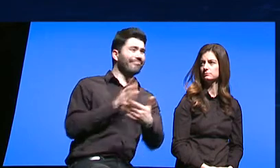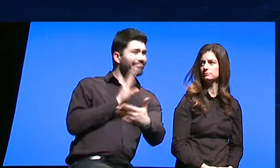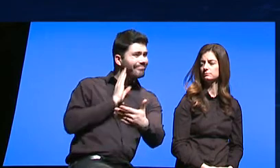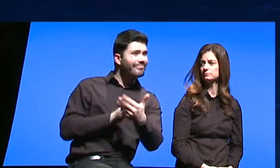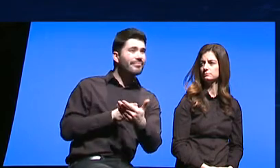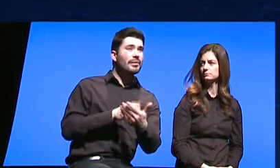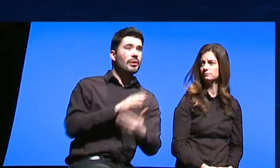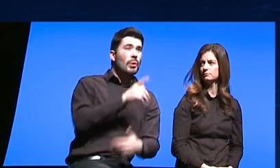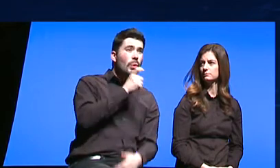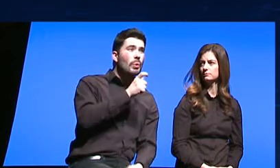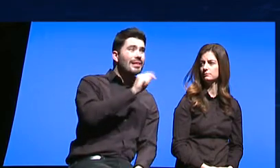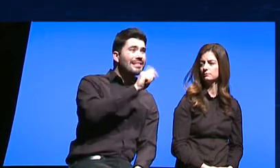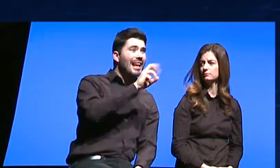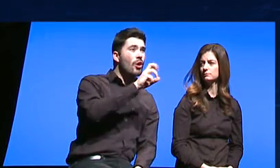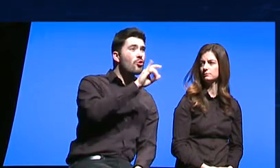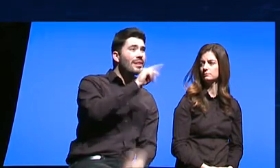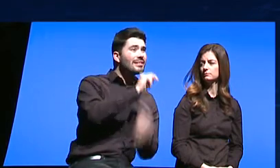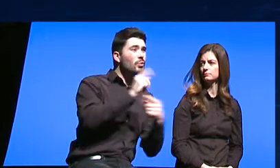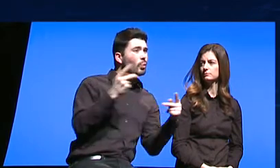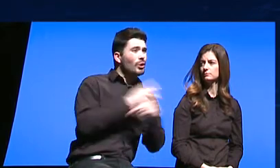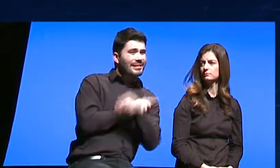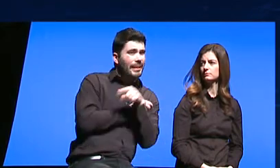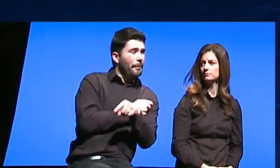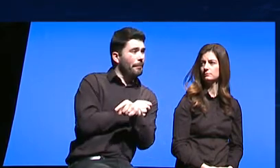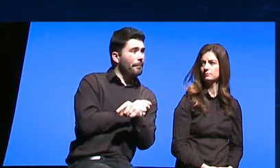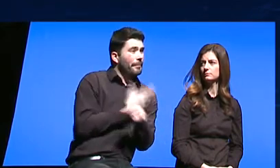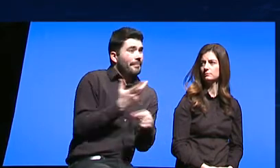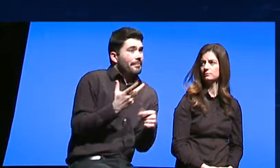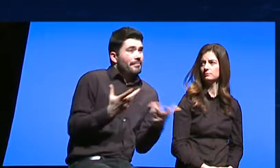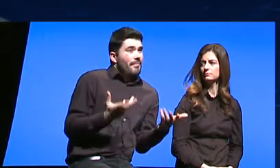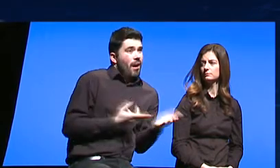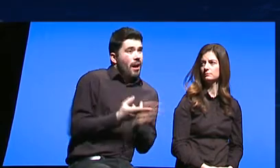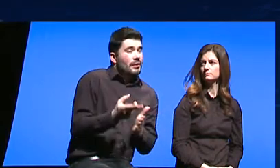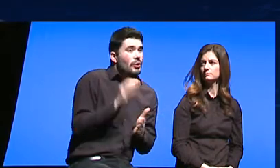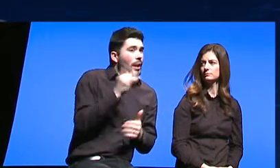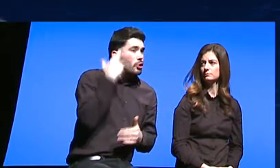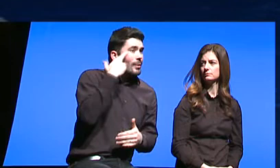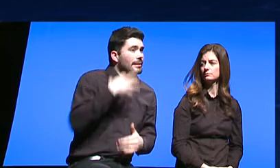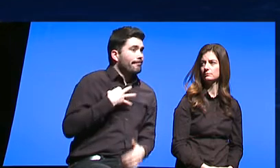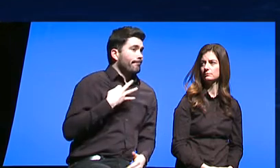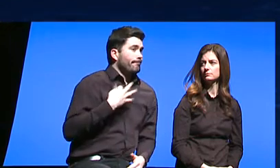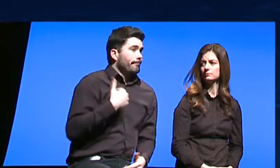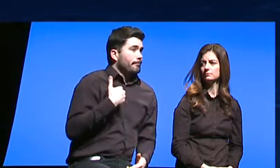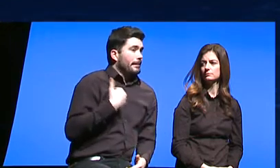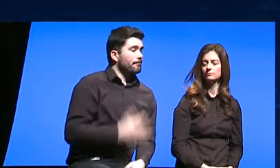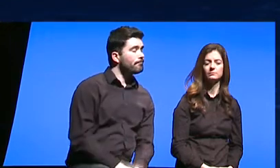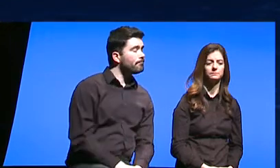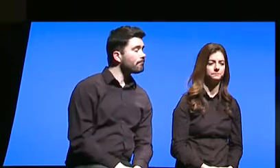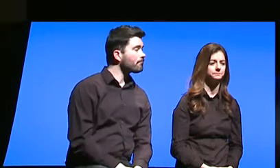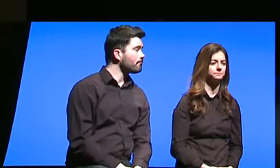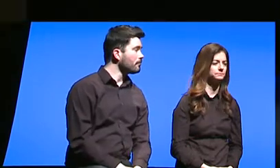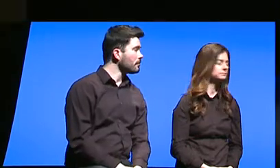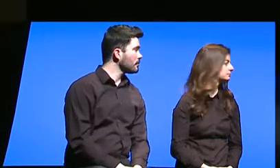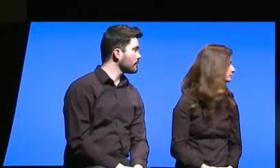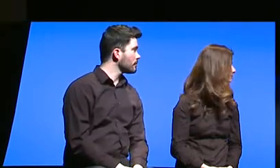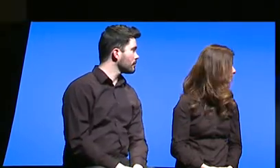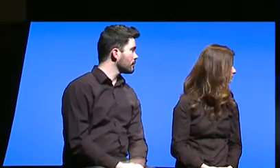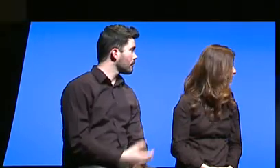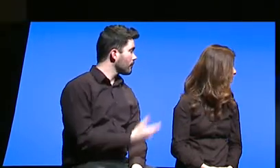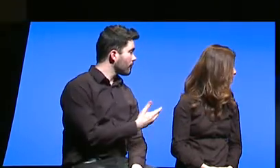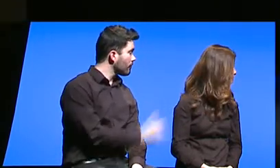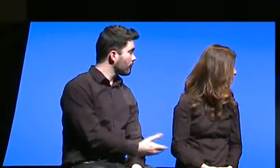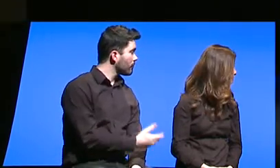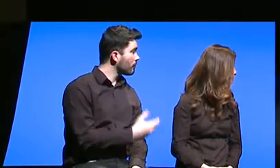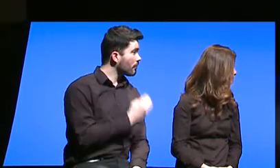in the first place. So, that was the basic reason I joined this program. Maha, Tiffany, did you